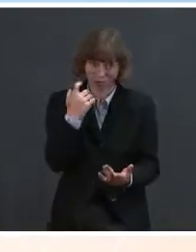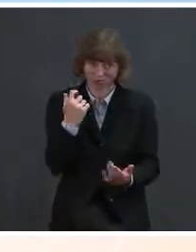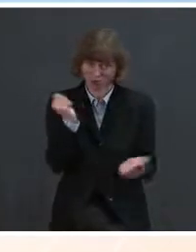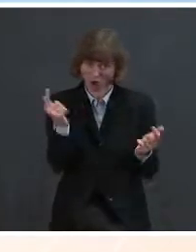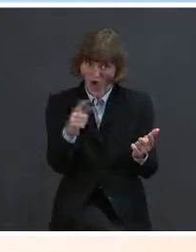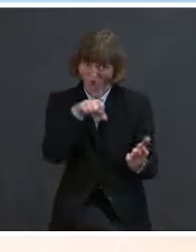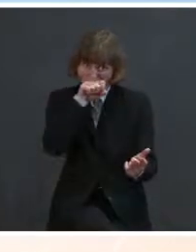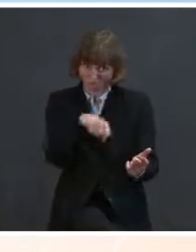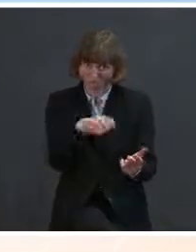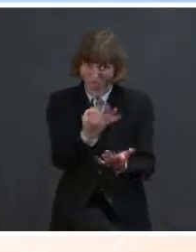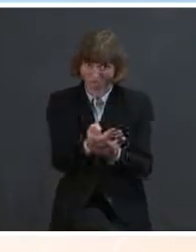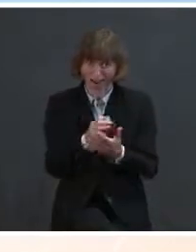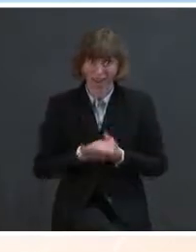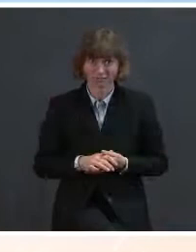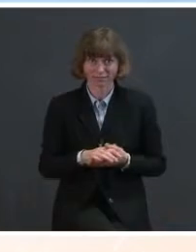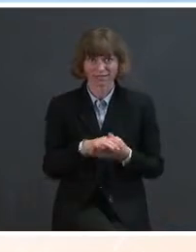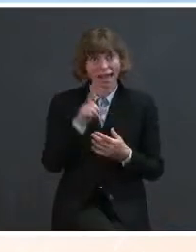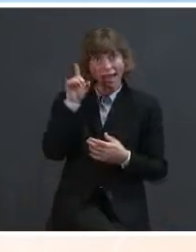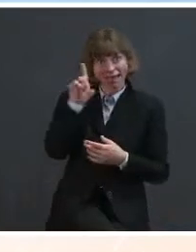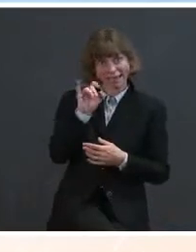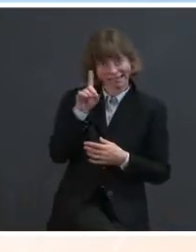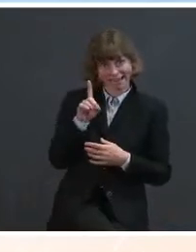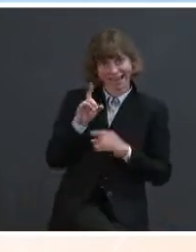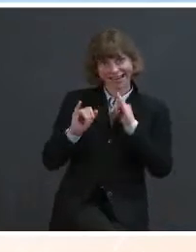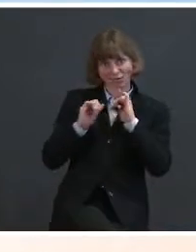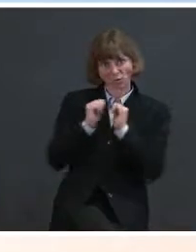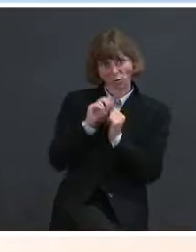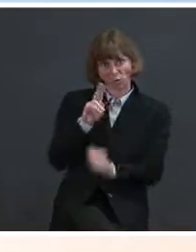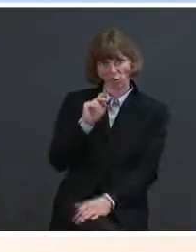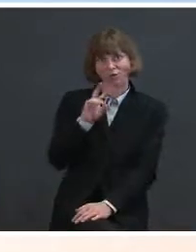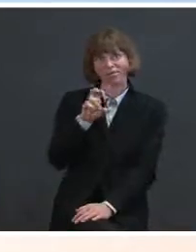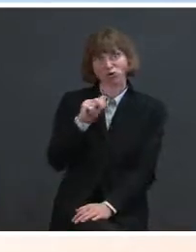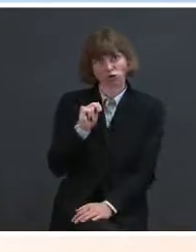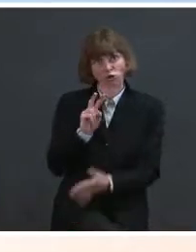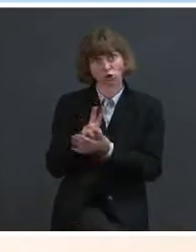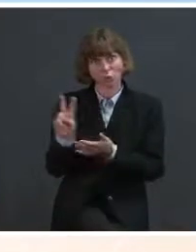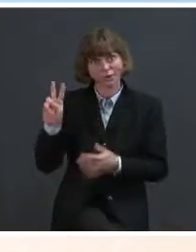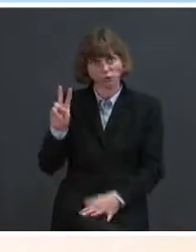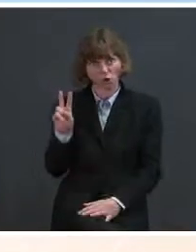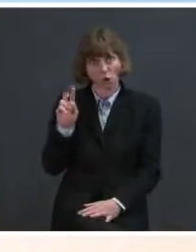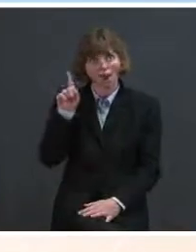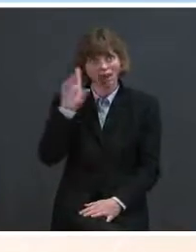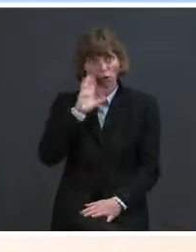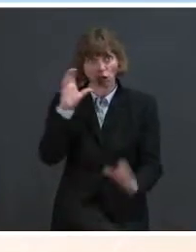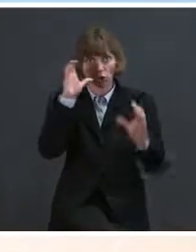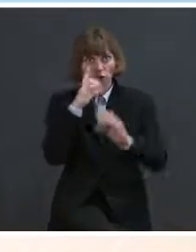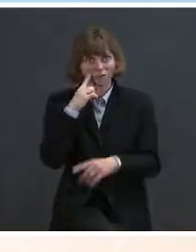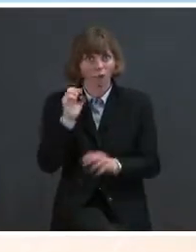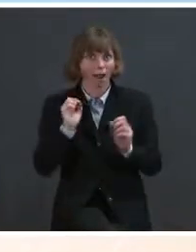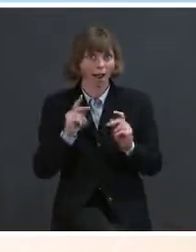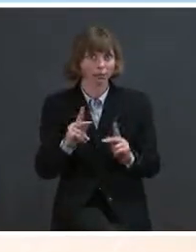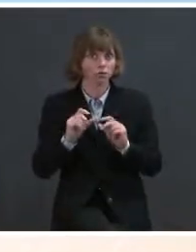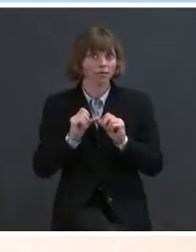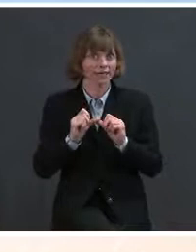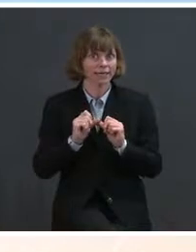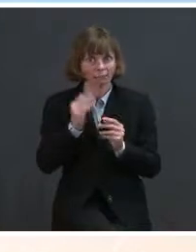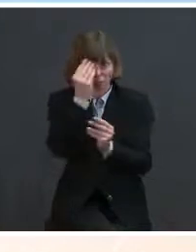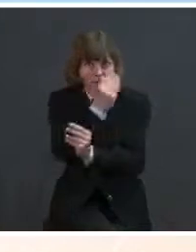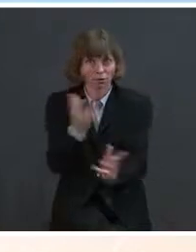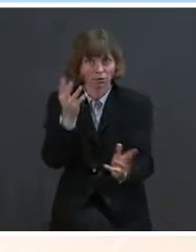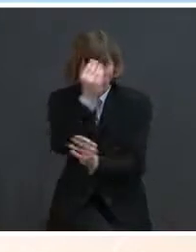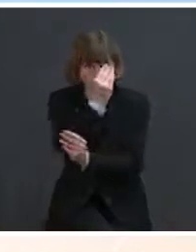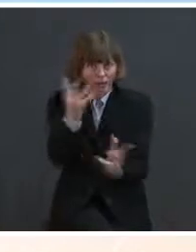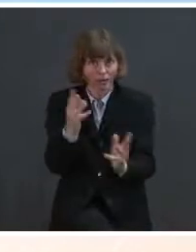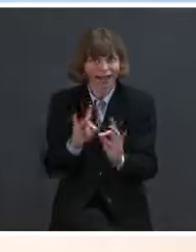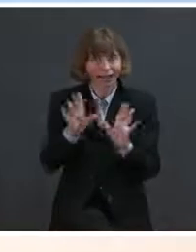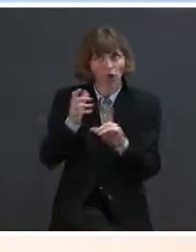I actually started by saying he did an interview with Univision just 2 weeks ago, and that he would look for opportunities to continue to deliver that message clearly